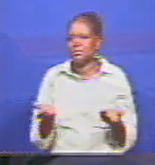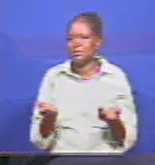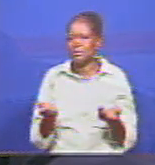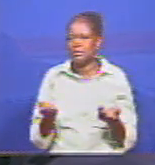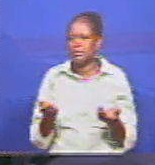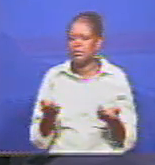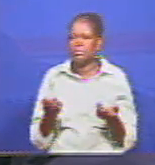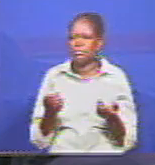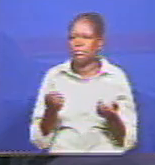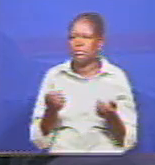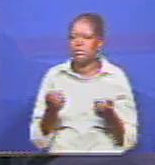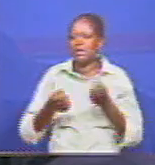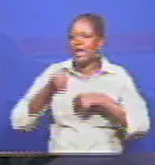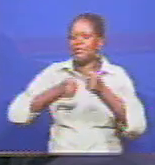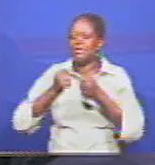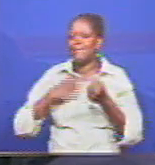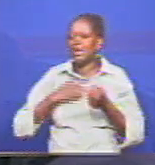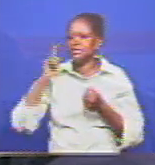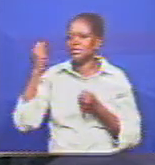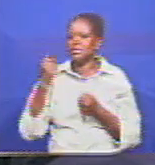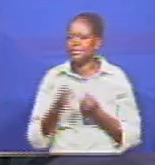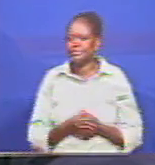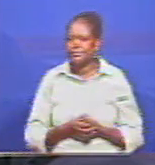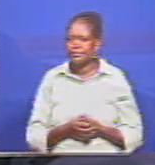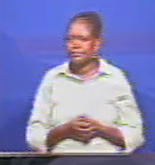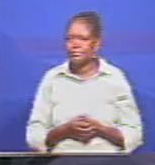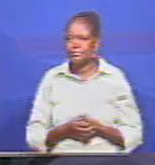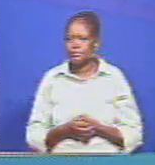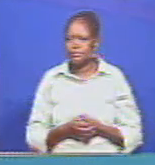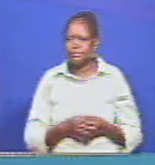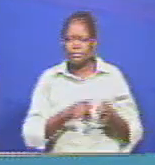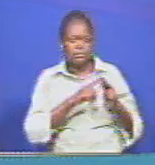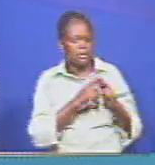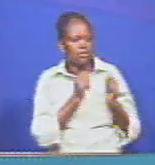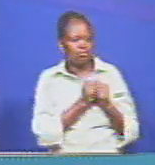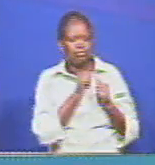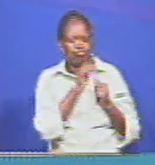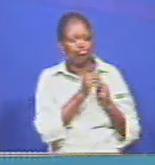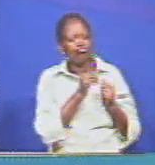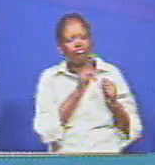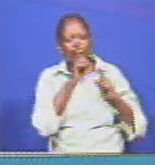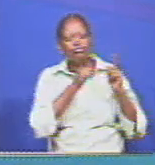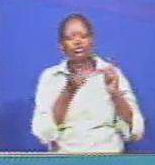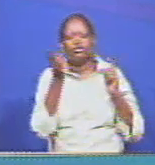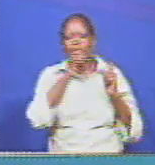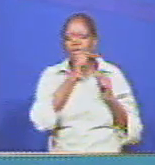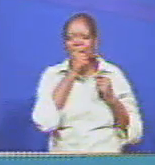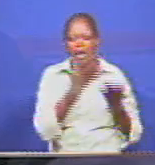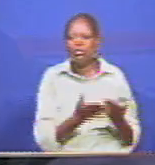our activities here in Kenya. Okay. Perhaps you can begin with your journey here in Kenya. How did you come to Kenya?